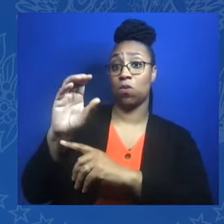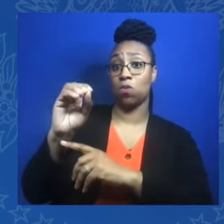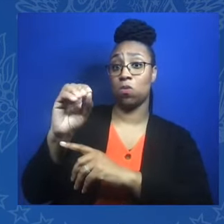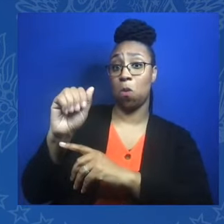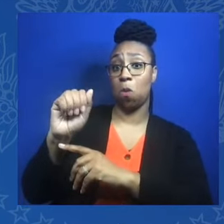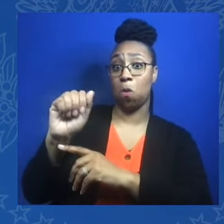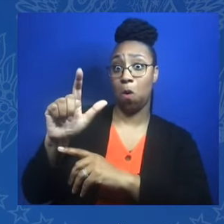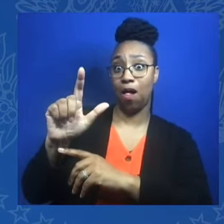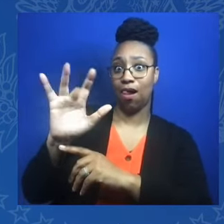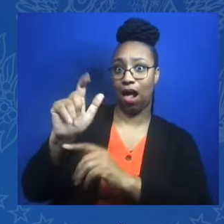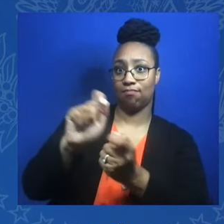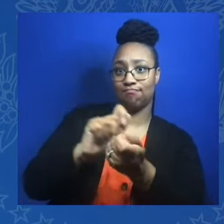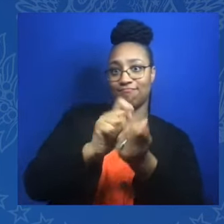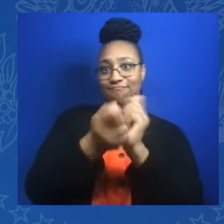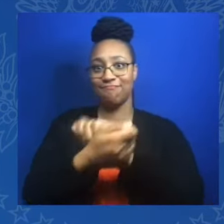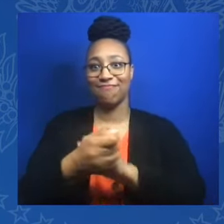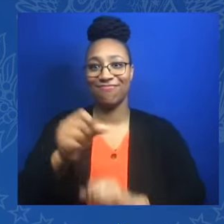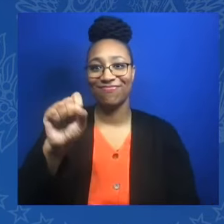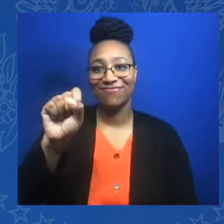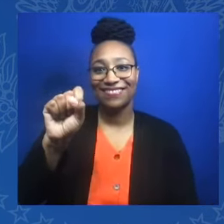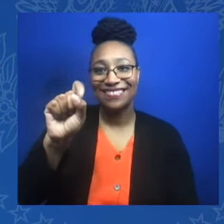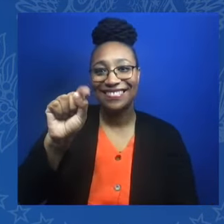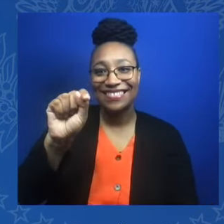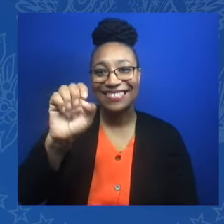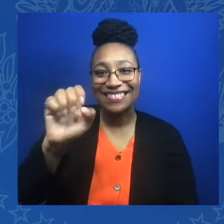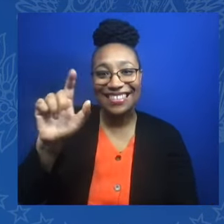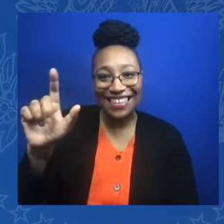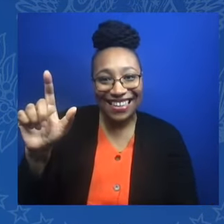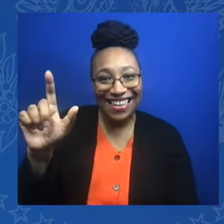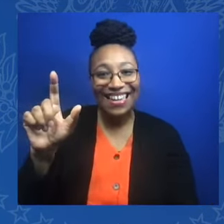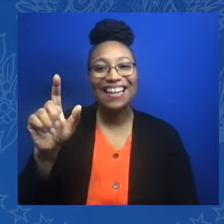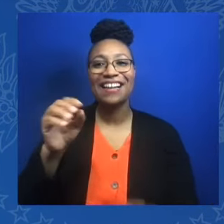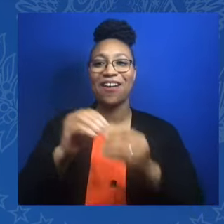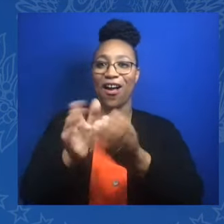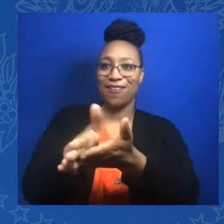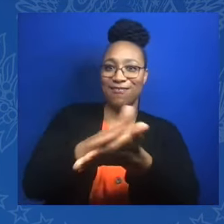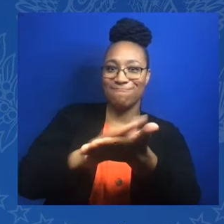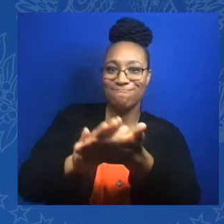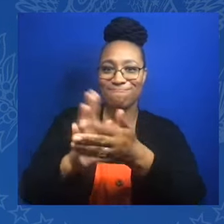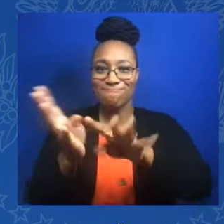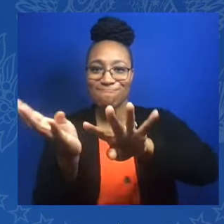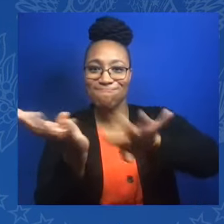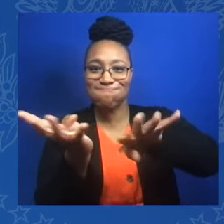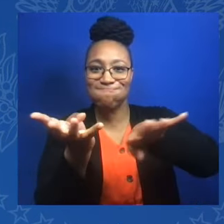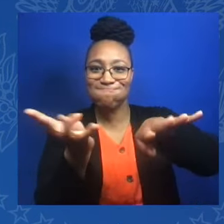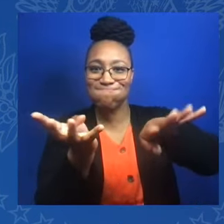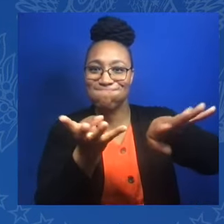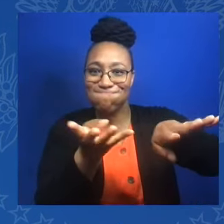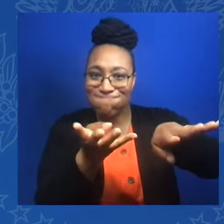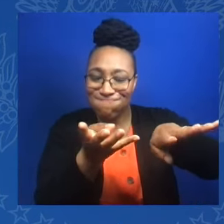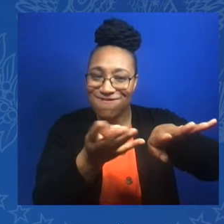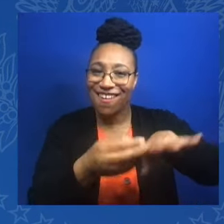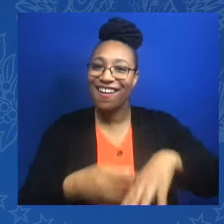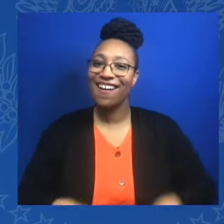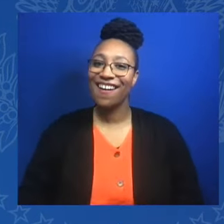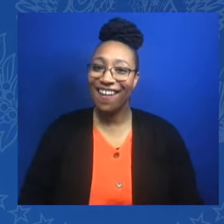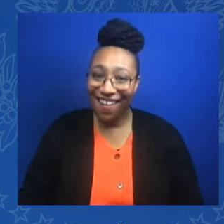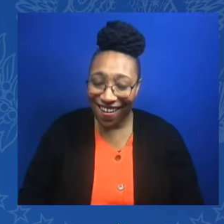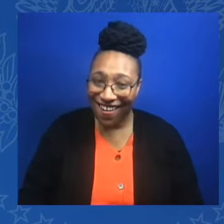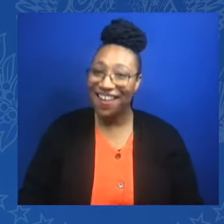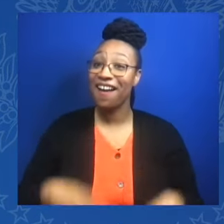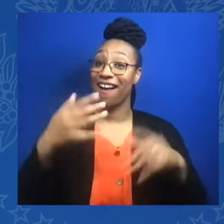and great-grandkids will be able to choose careers making the clean steel the world needs to build